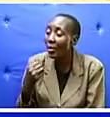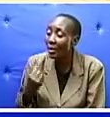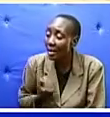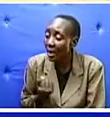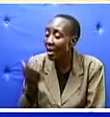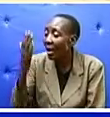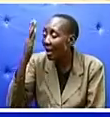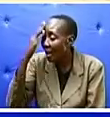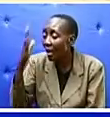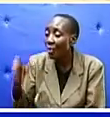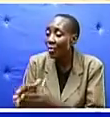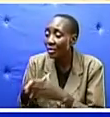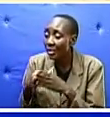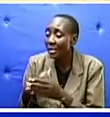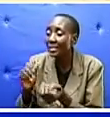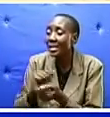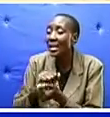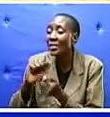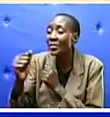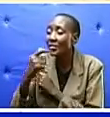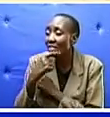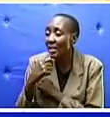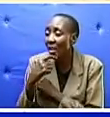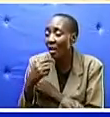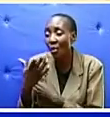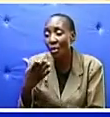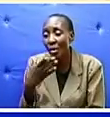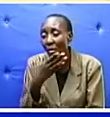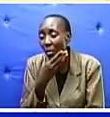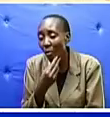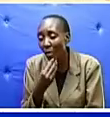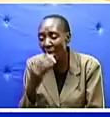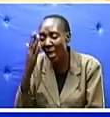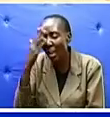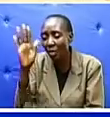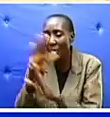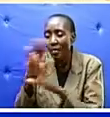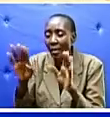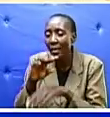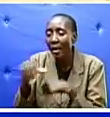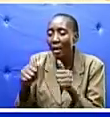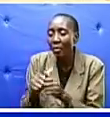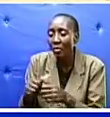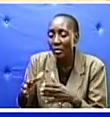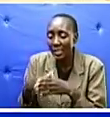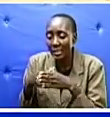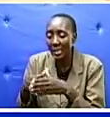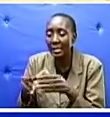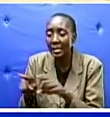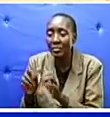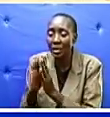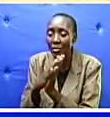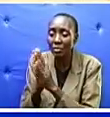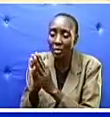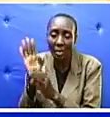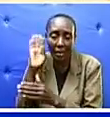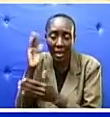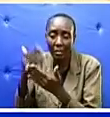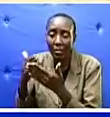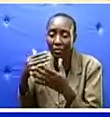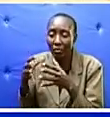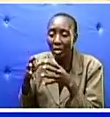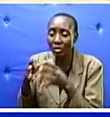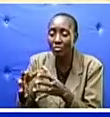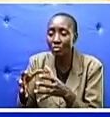let a 15-year-old boy know everything about sex. You see, even there's a story I heard about, there was a group of